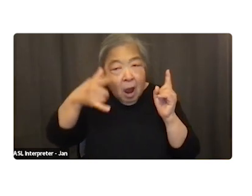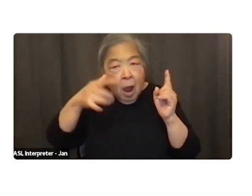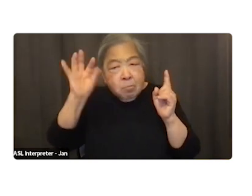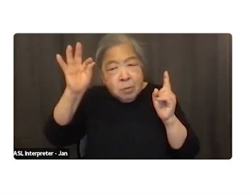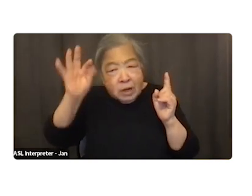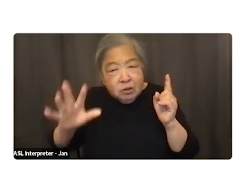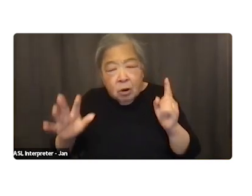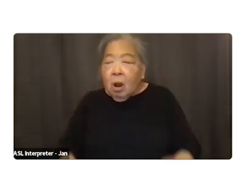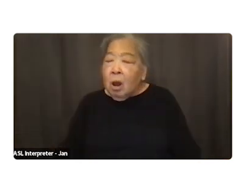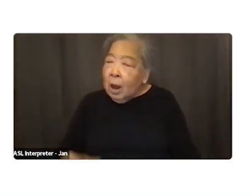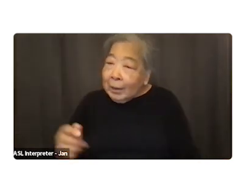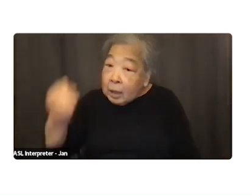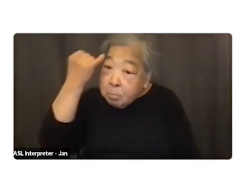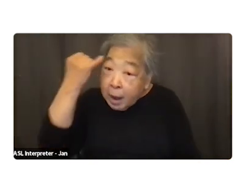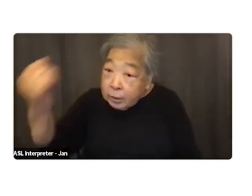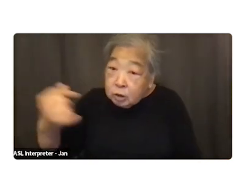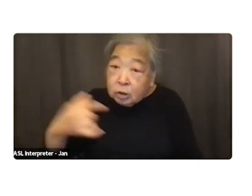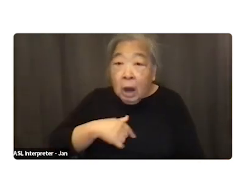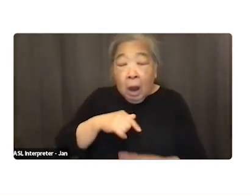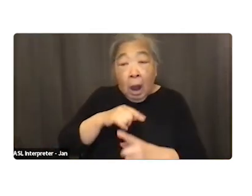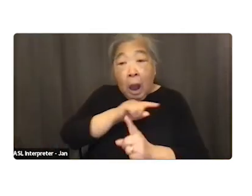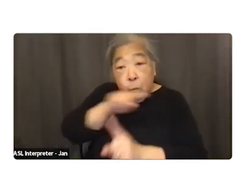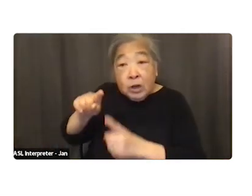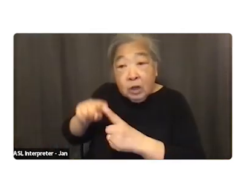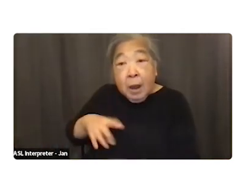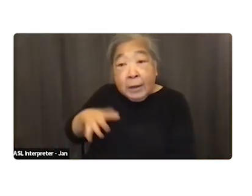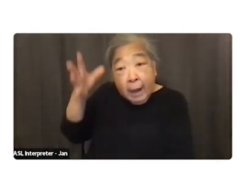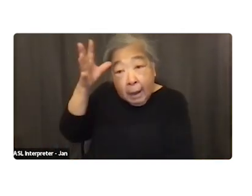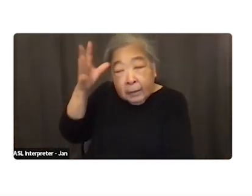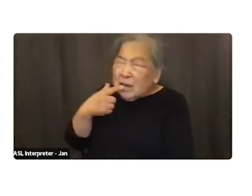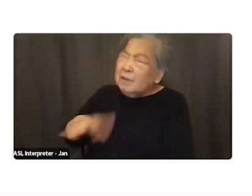went back to my father and I was like, excuse me, daddy,